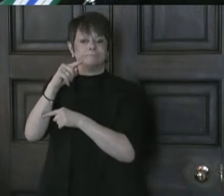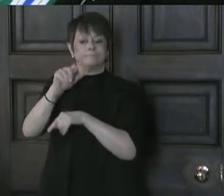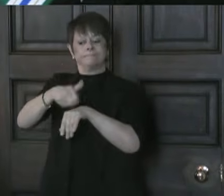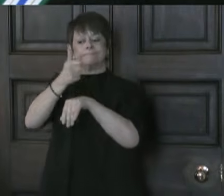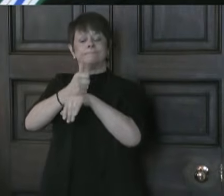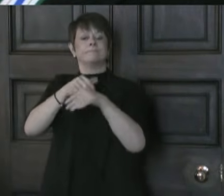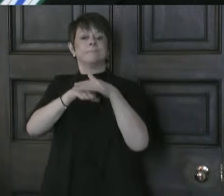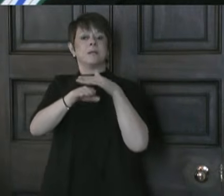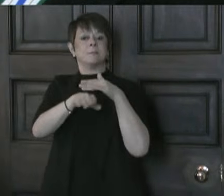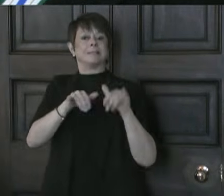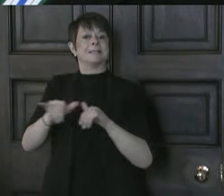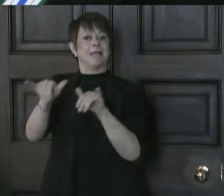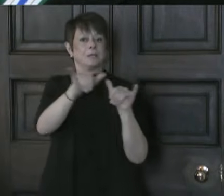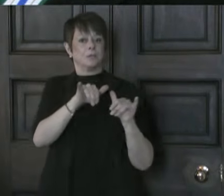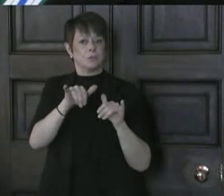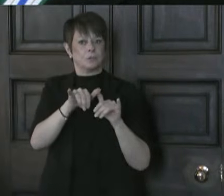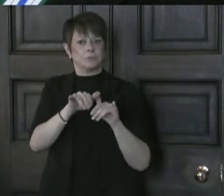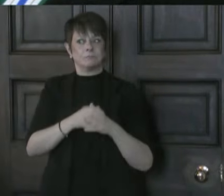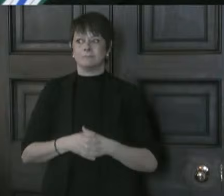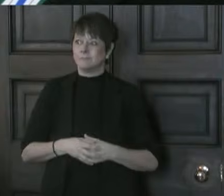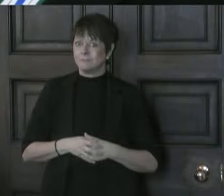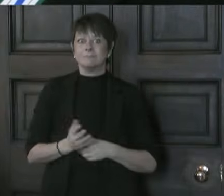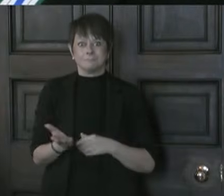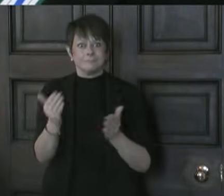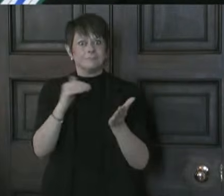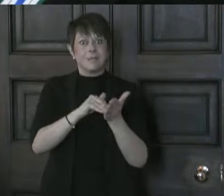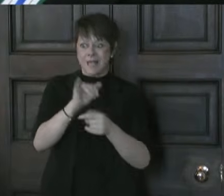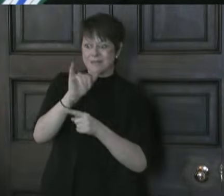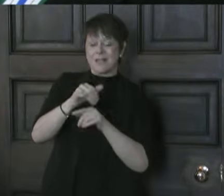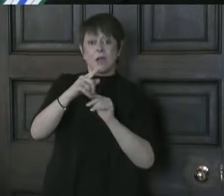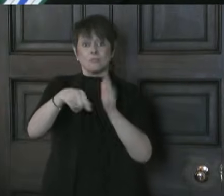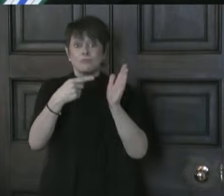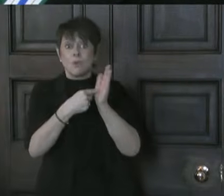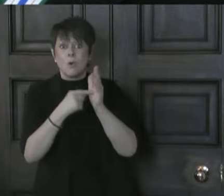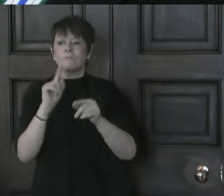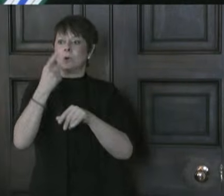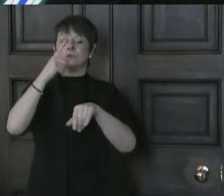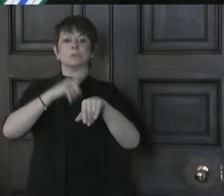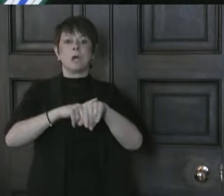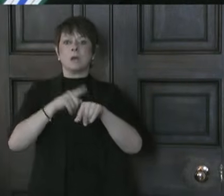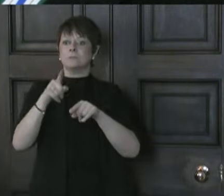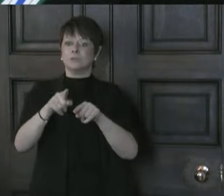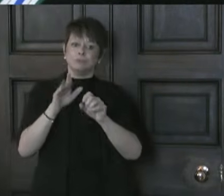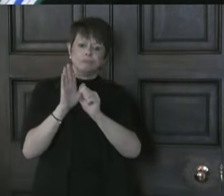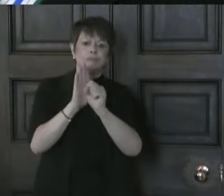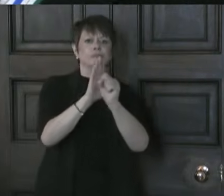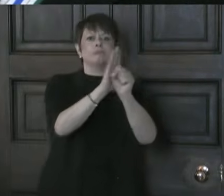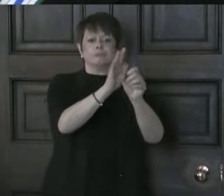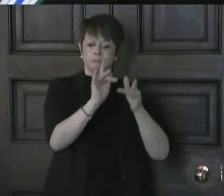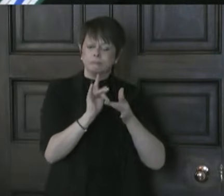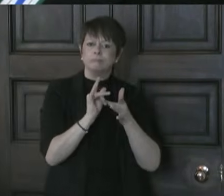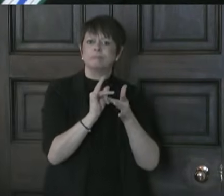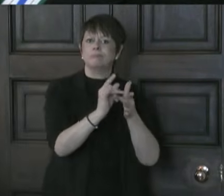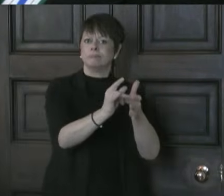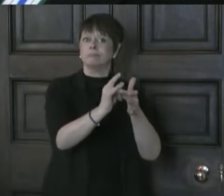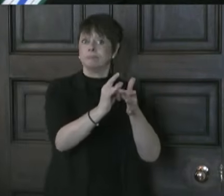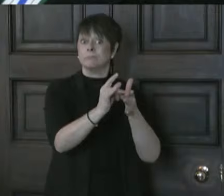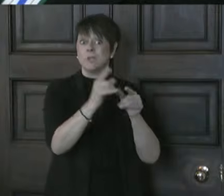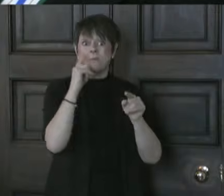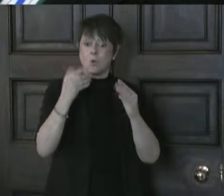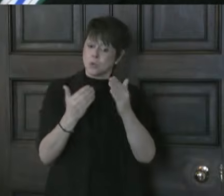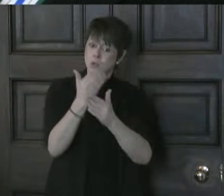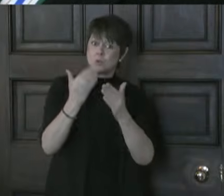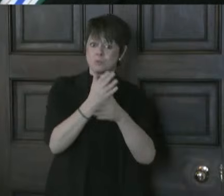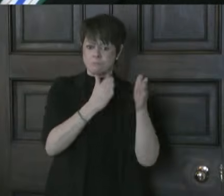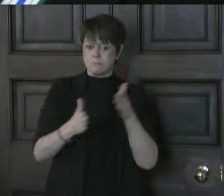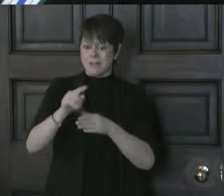standards. Once again, this was an inaugural role where she brought leadership and advocacy into the establishment of a new